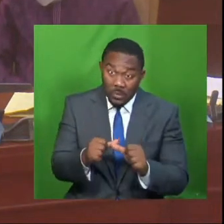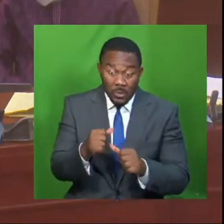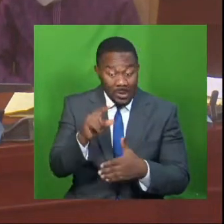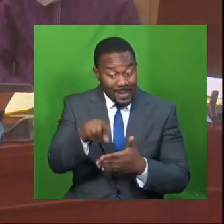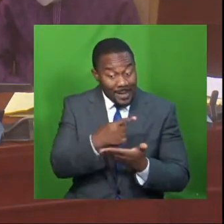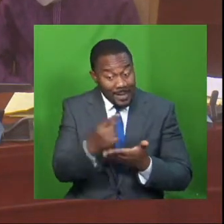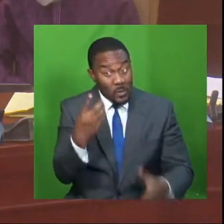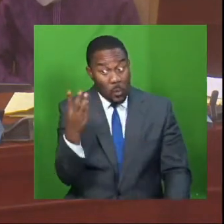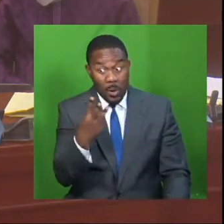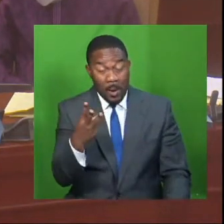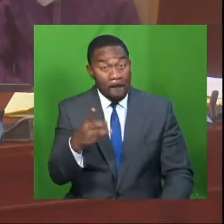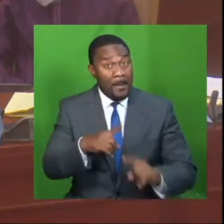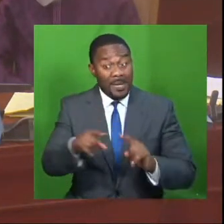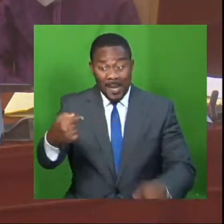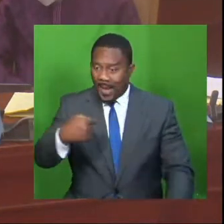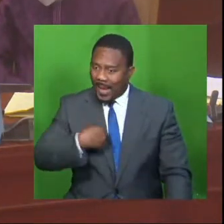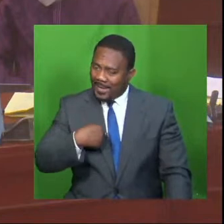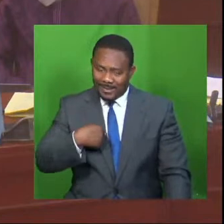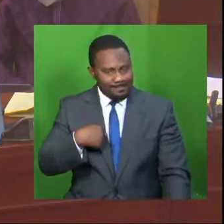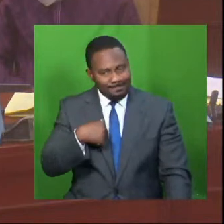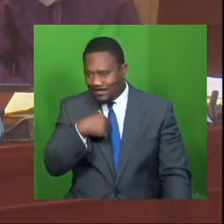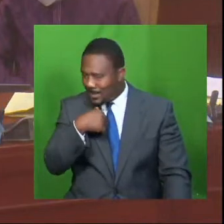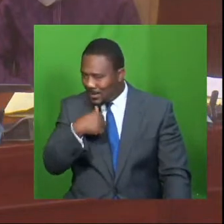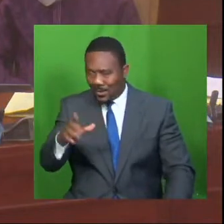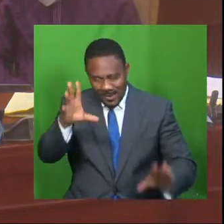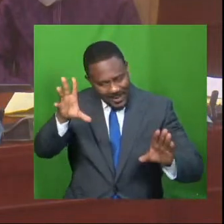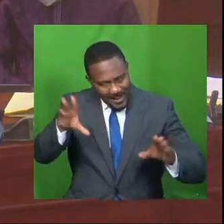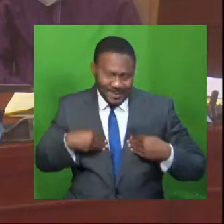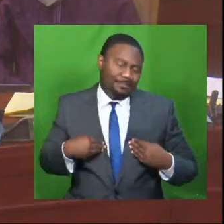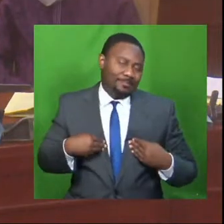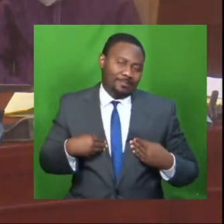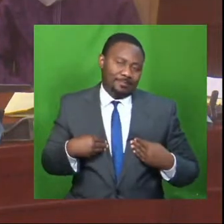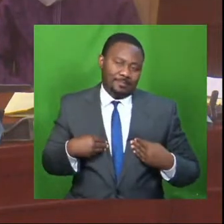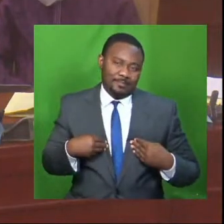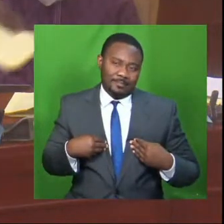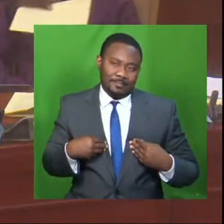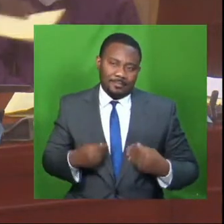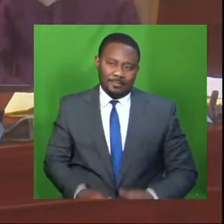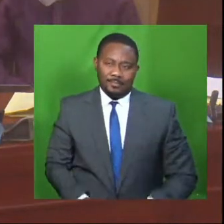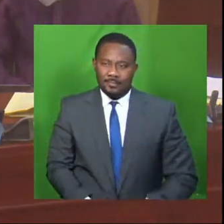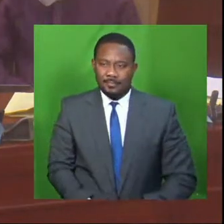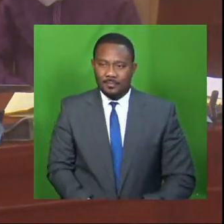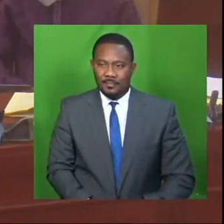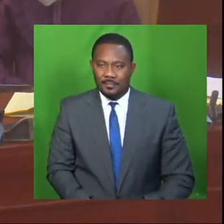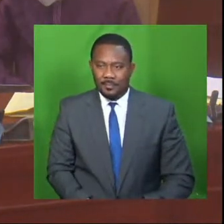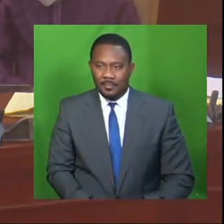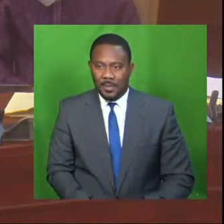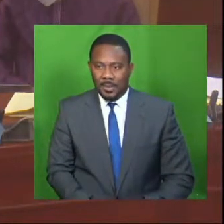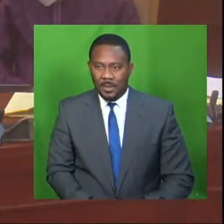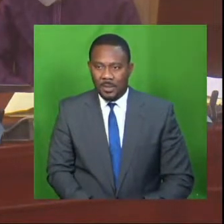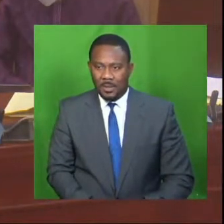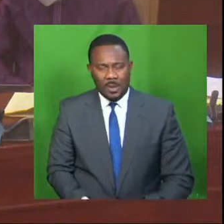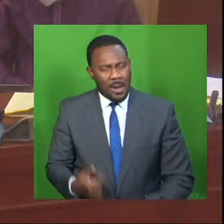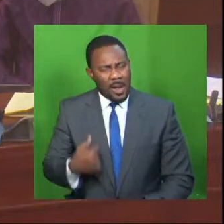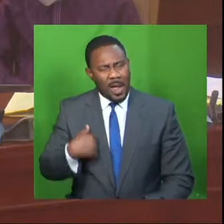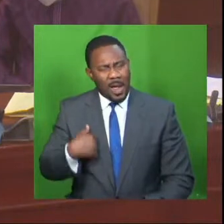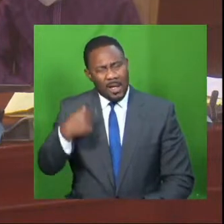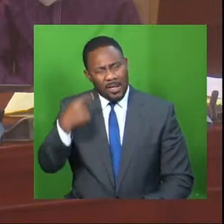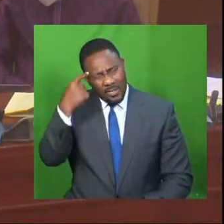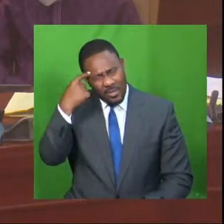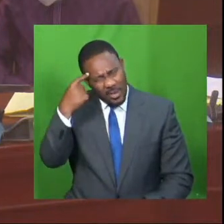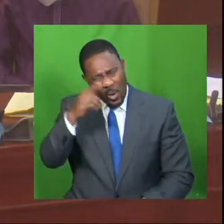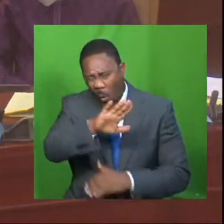we hear people talk about how monies were shared to them from COVID resources we have. And Mr. Speaker, the